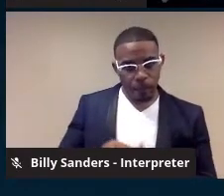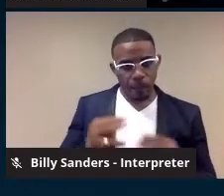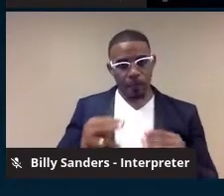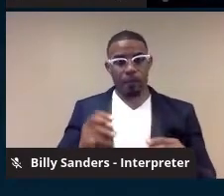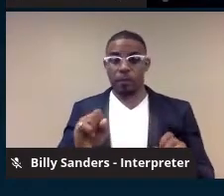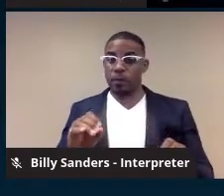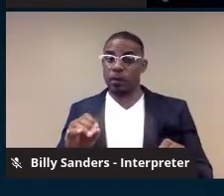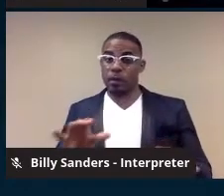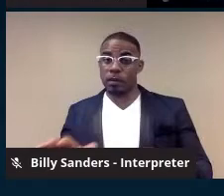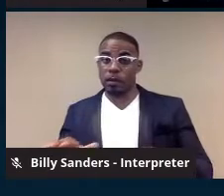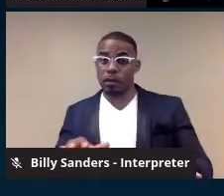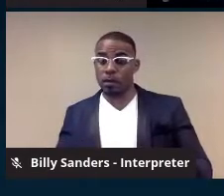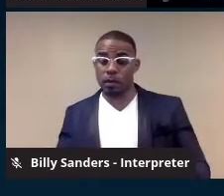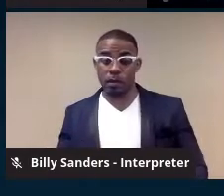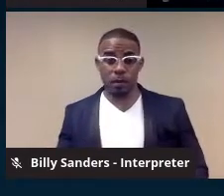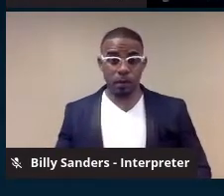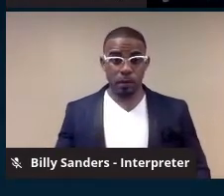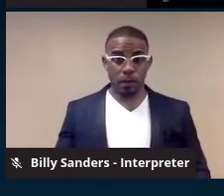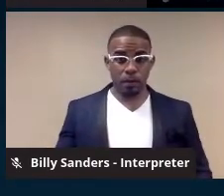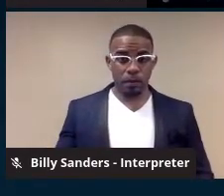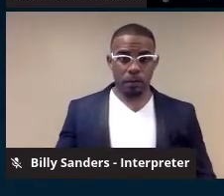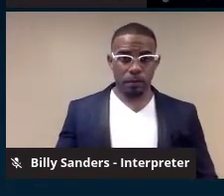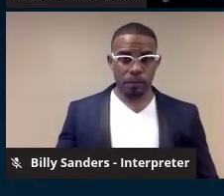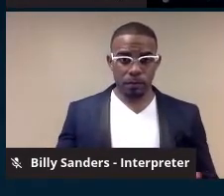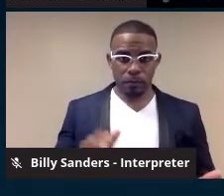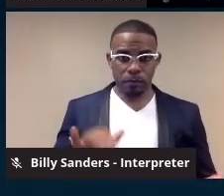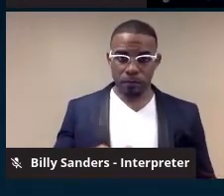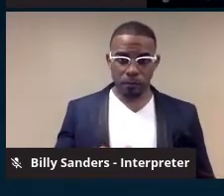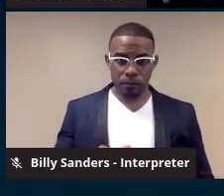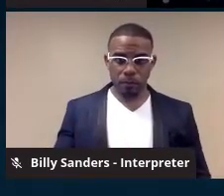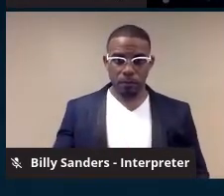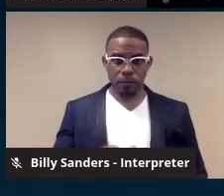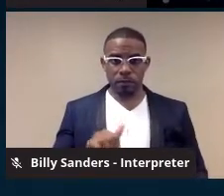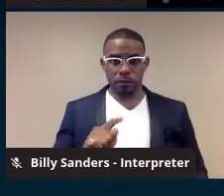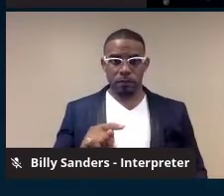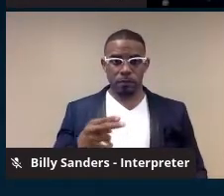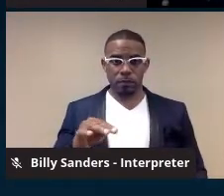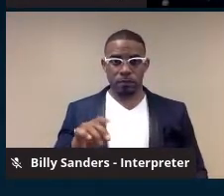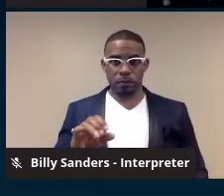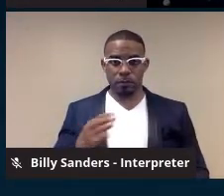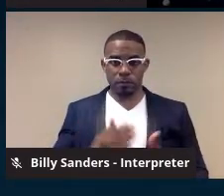So that in the at code section,